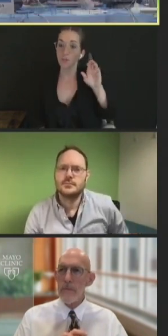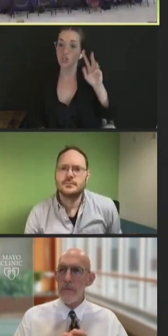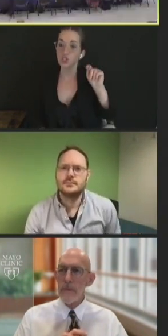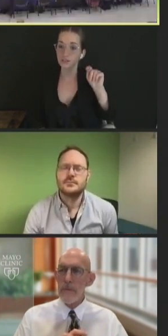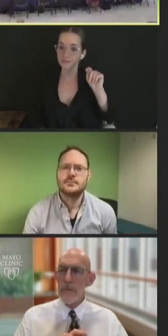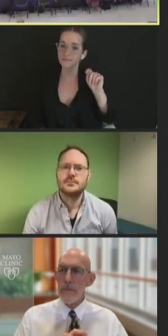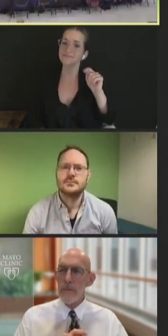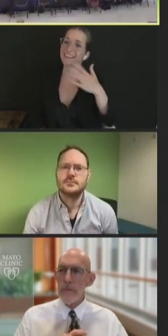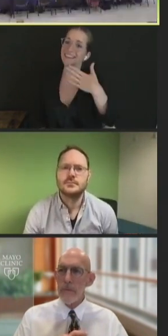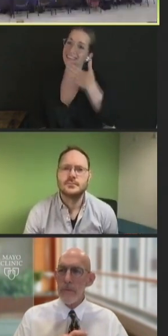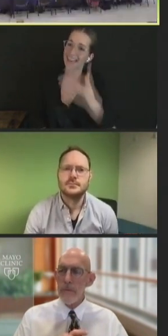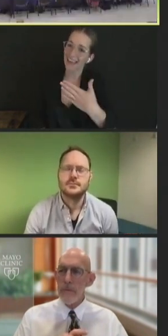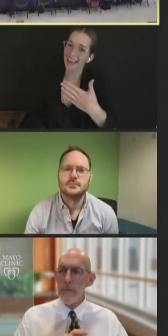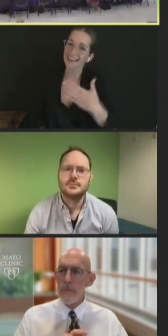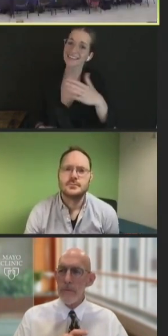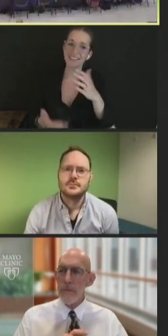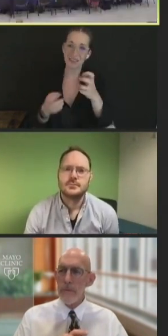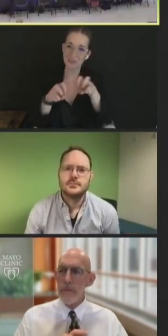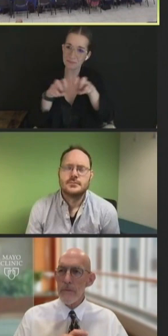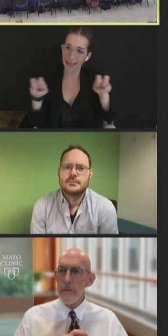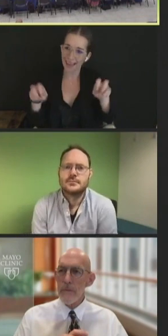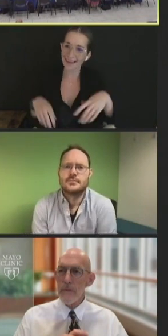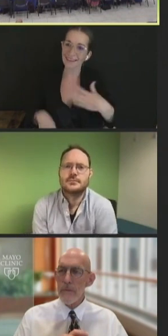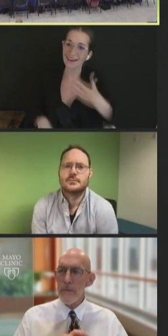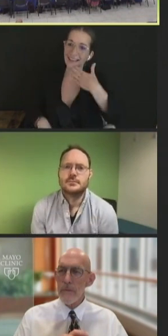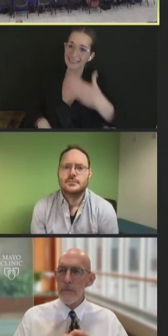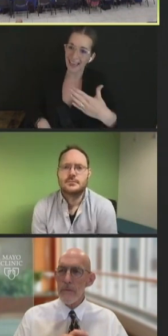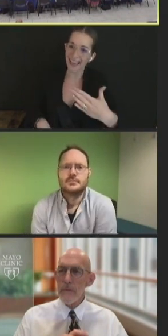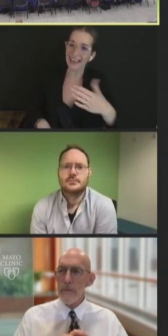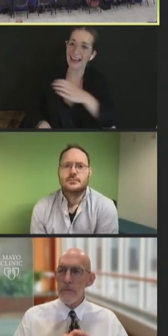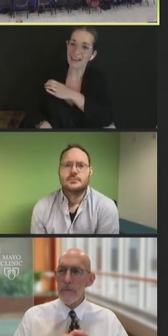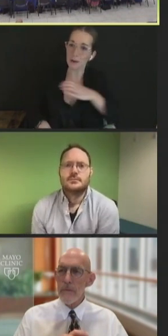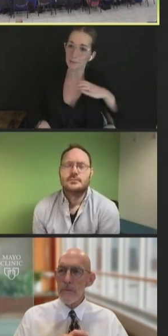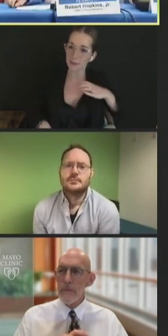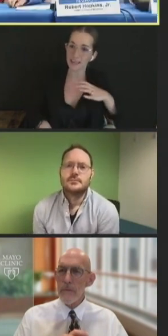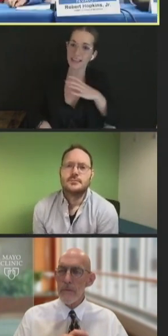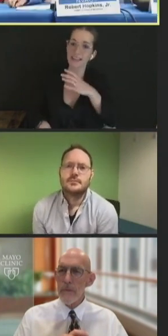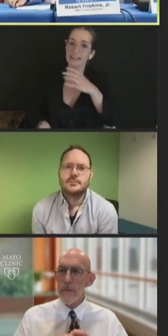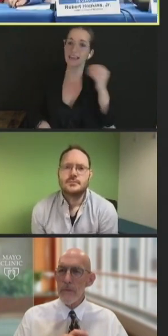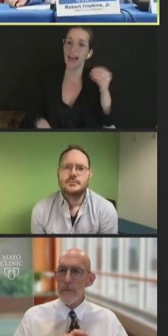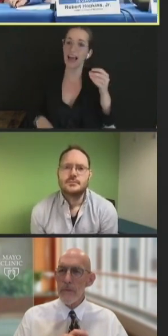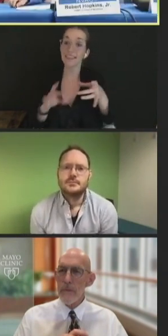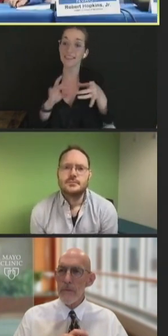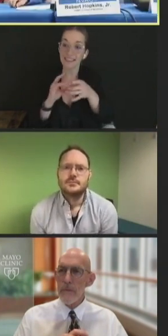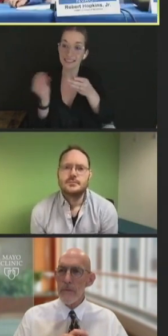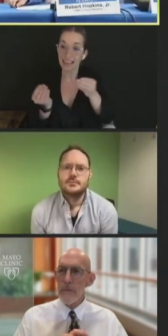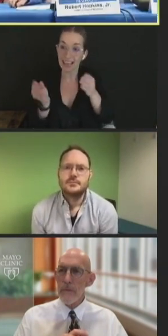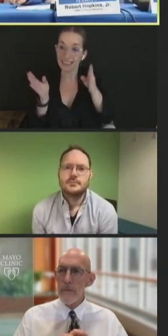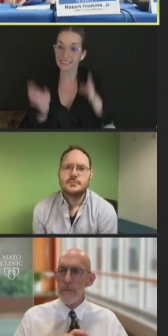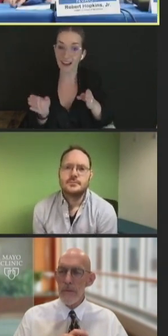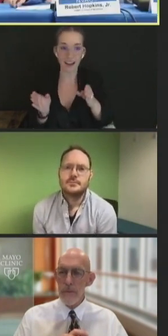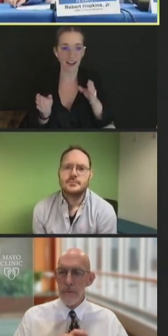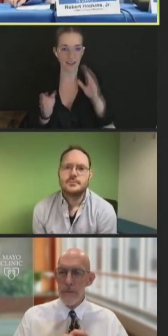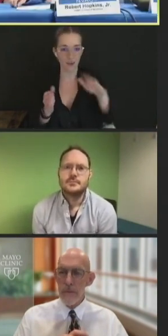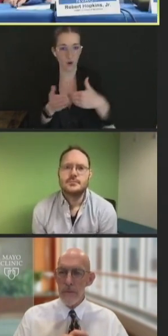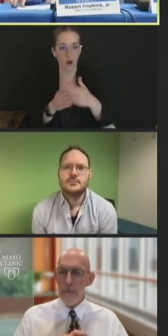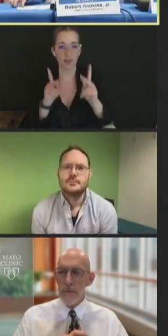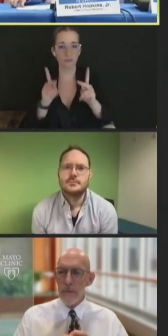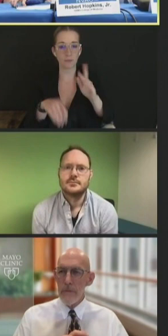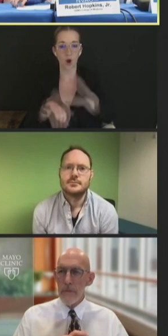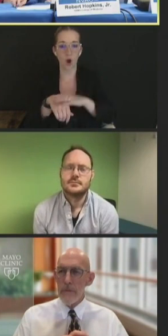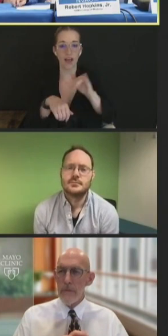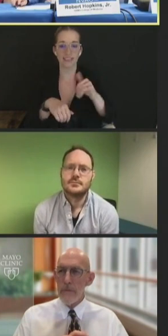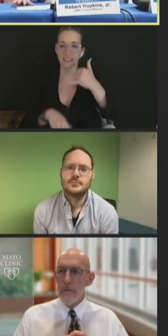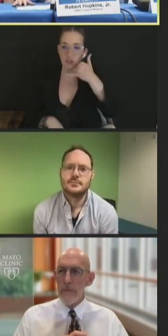panel. I want to thank the members of the committee and our liaison and others that are on the call, as well as those